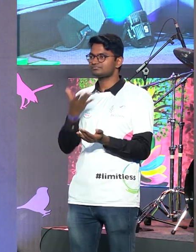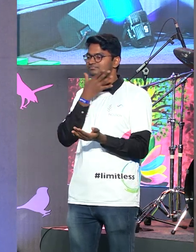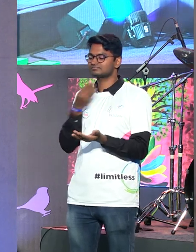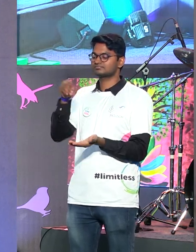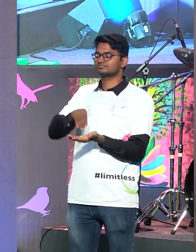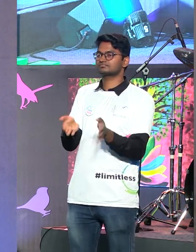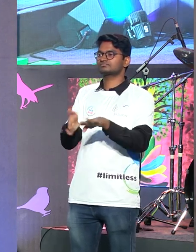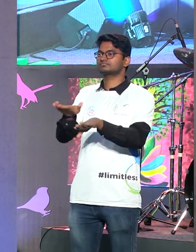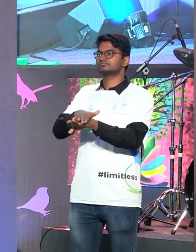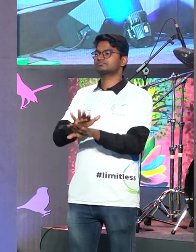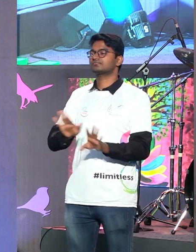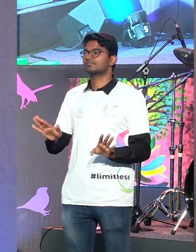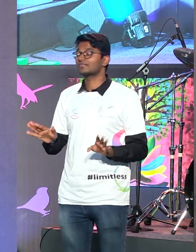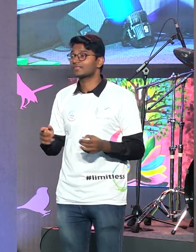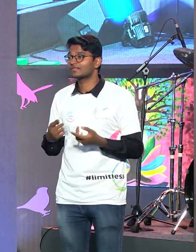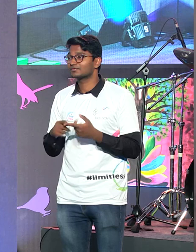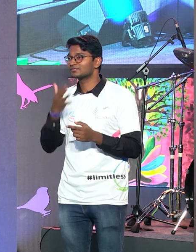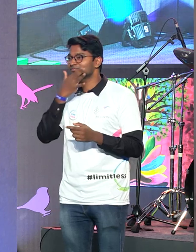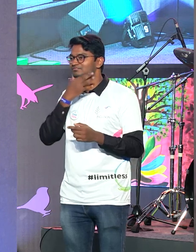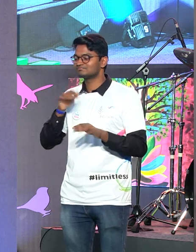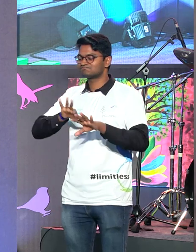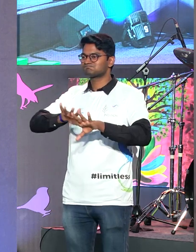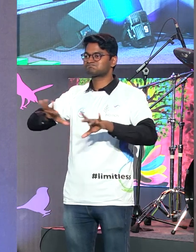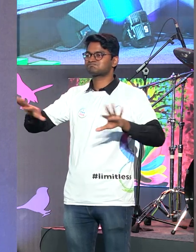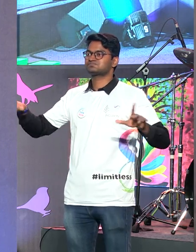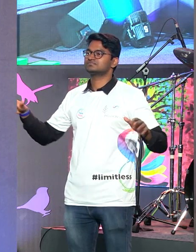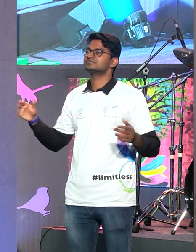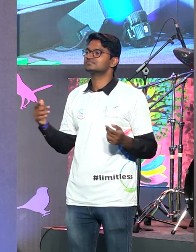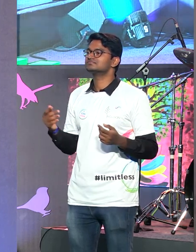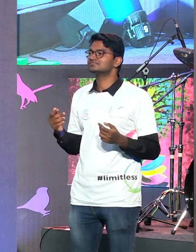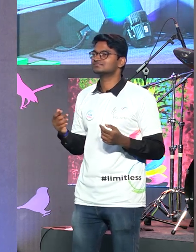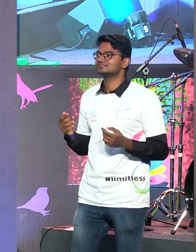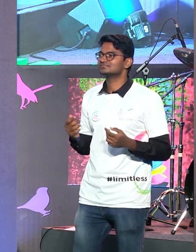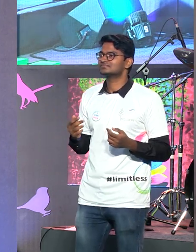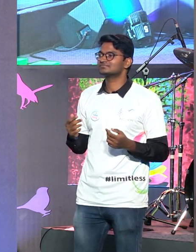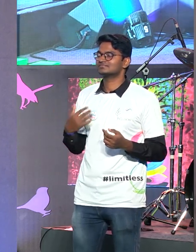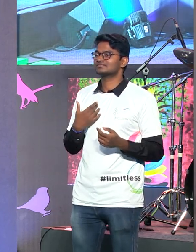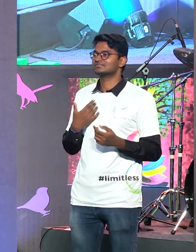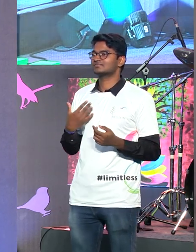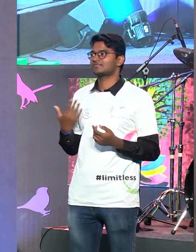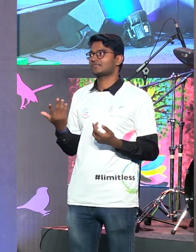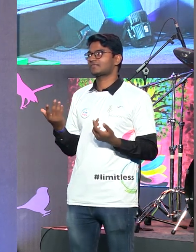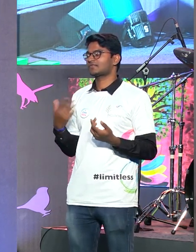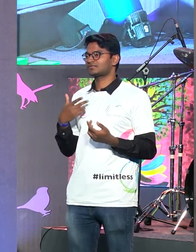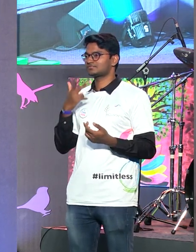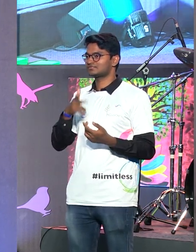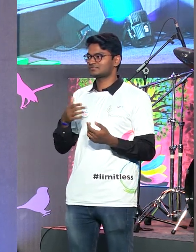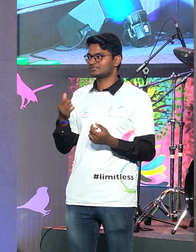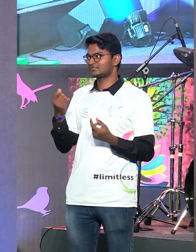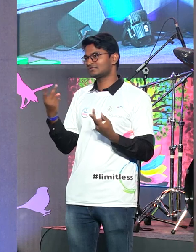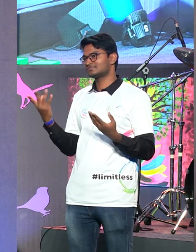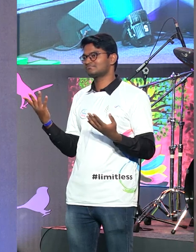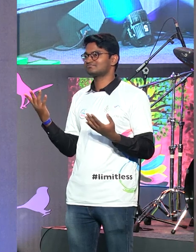that beauty is really in the eyes of the beholder, and it's in that moment. So I would say anything that makes you feel